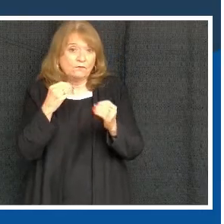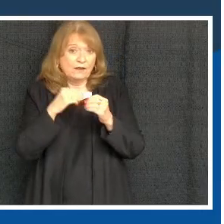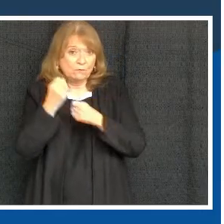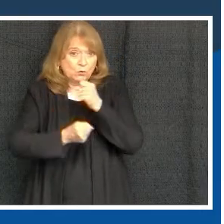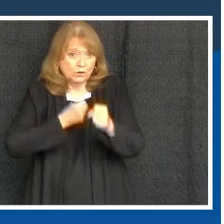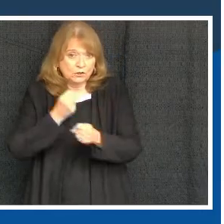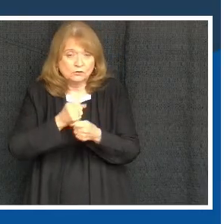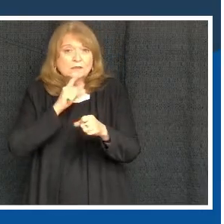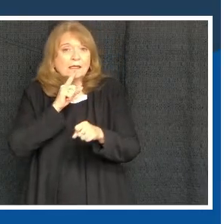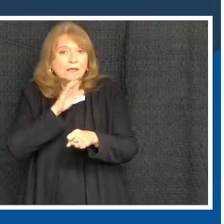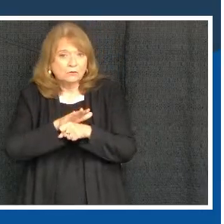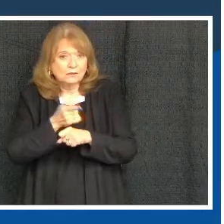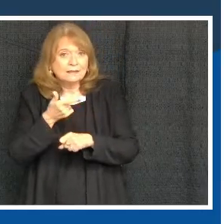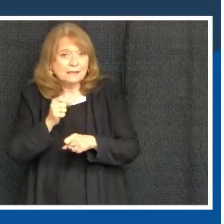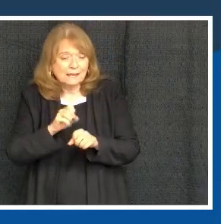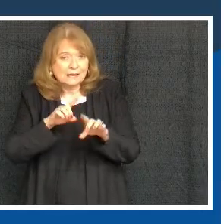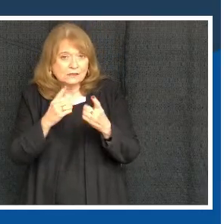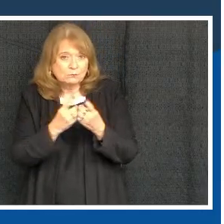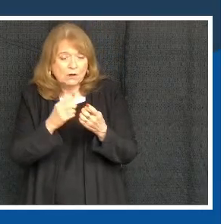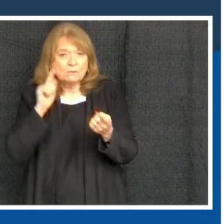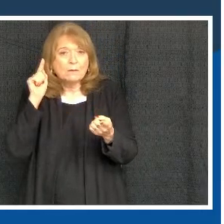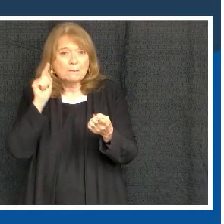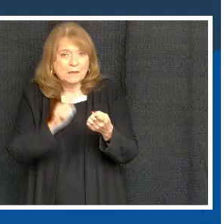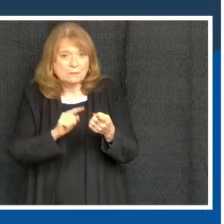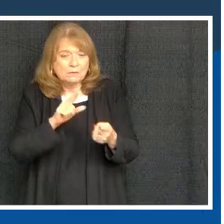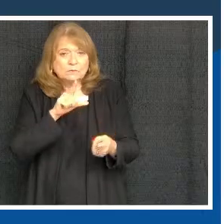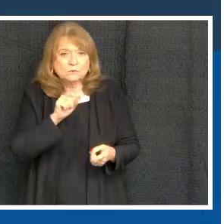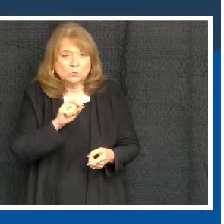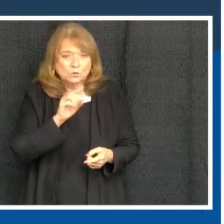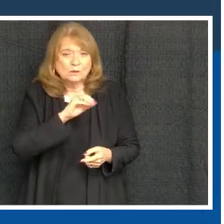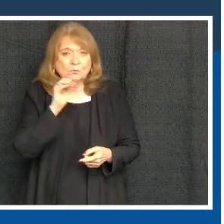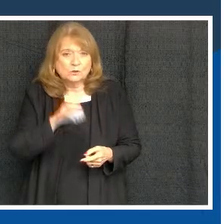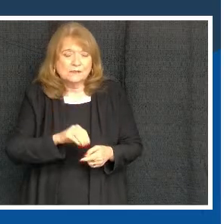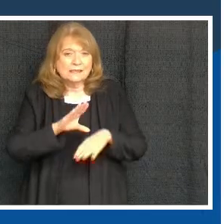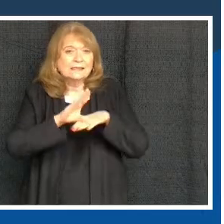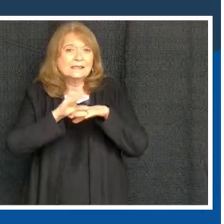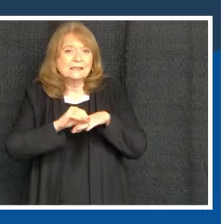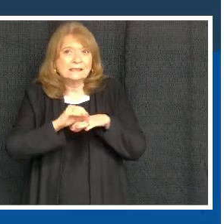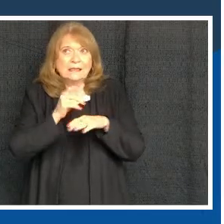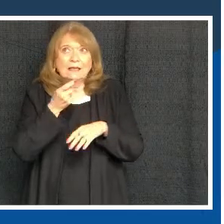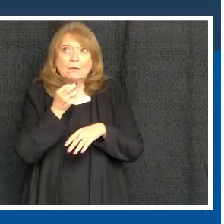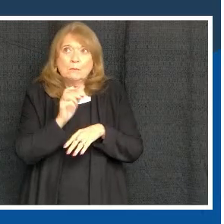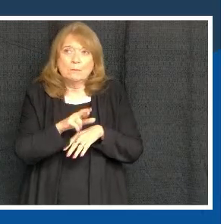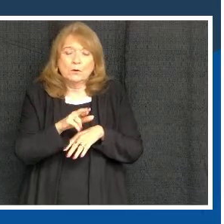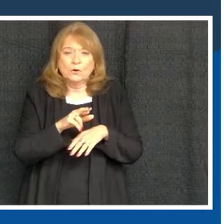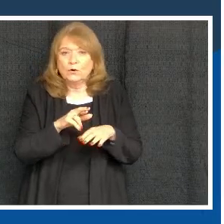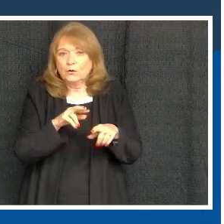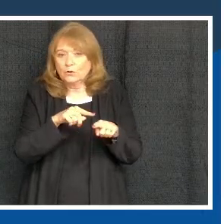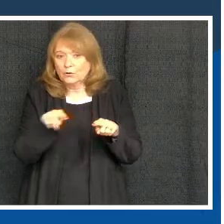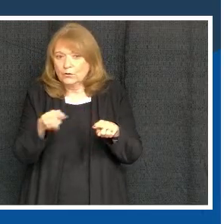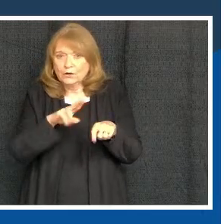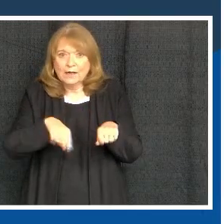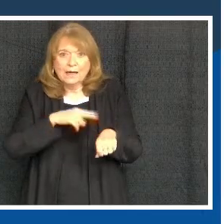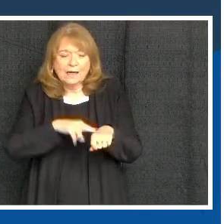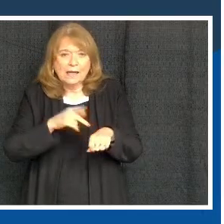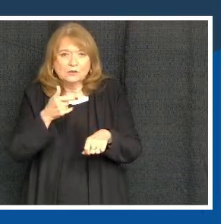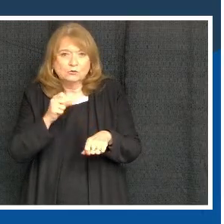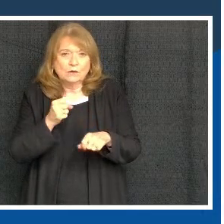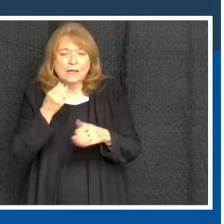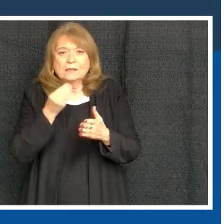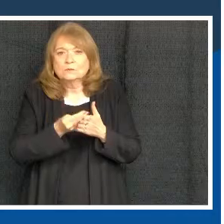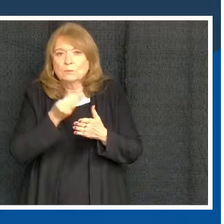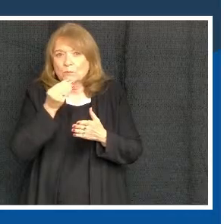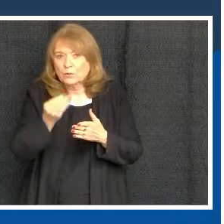guarantees the gas department a minimum of a 20-cent discount per decatherm of natural gas purchased.